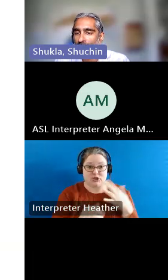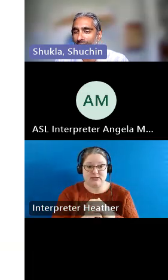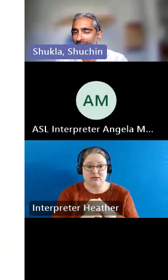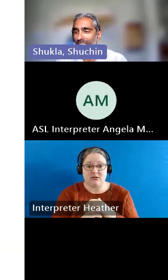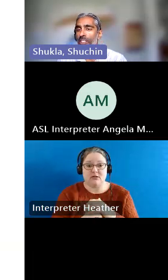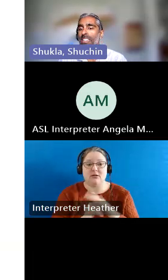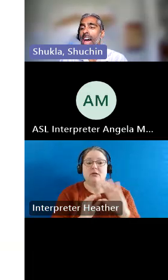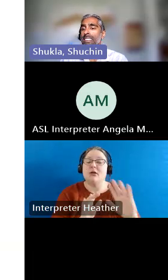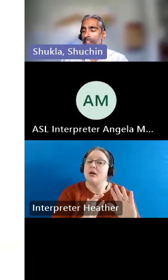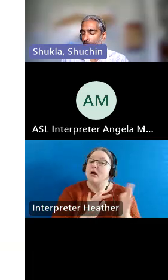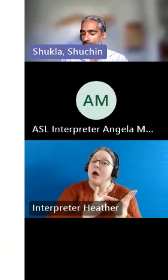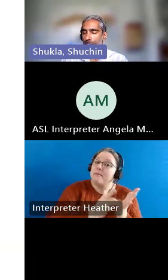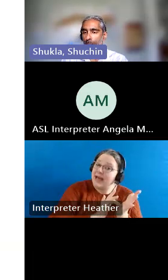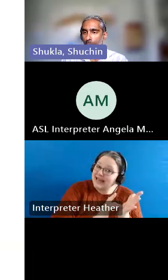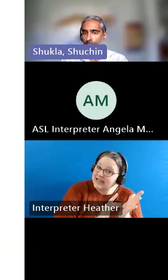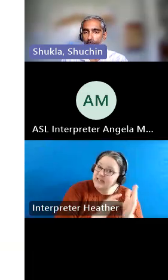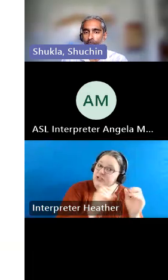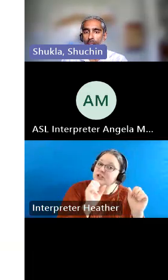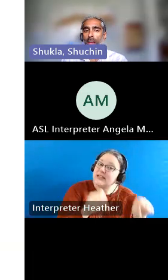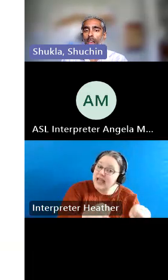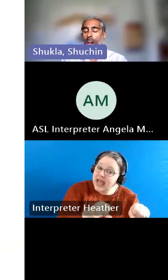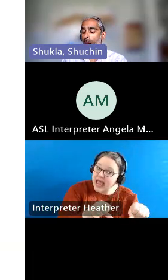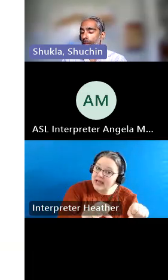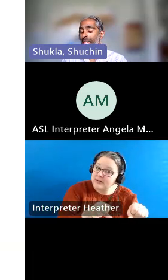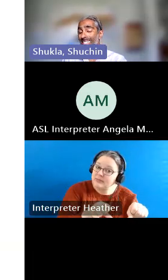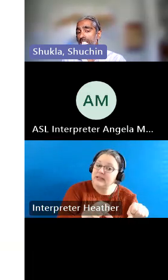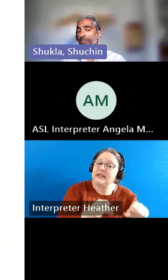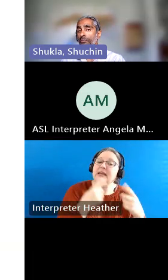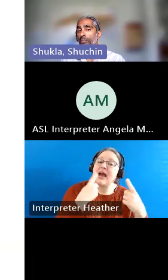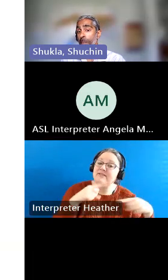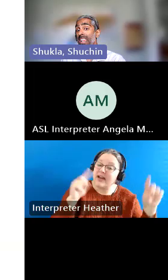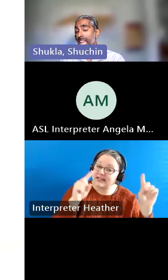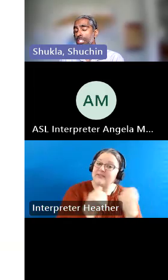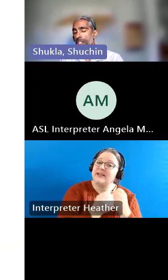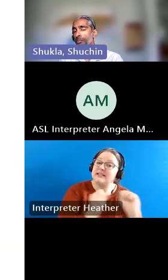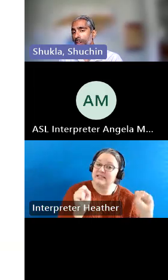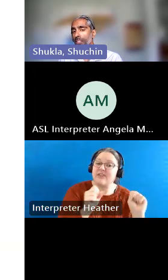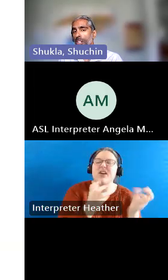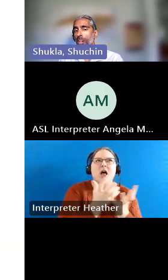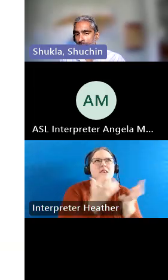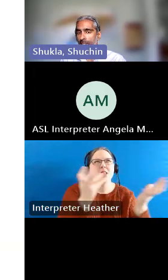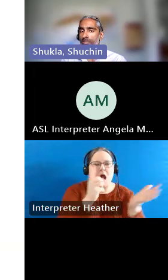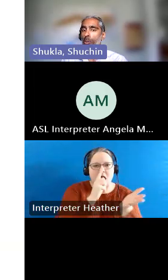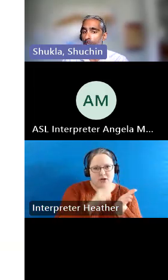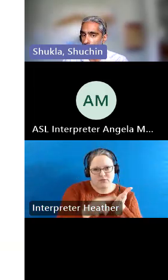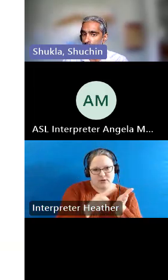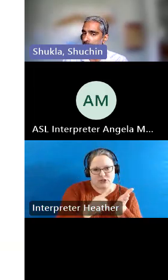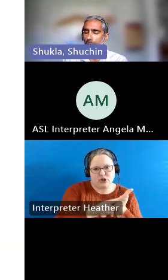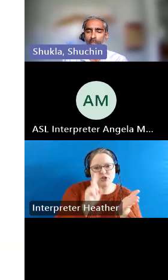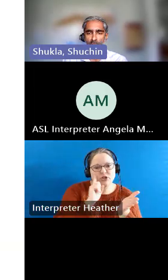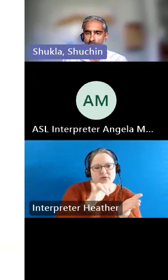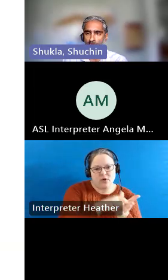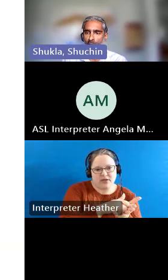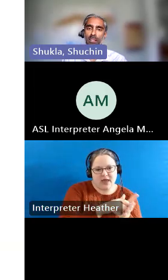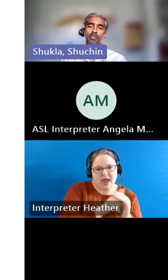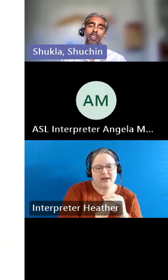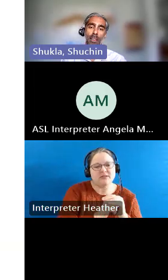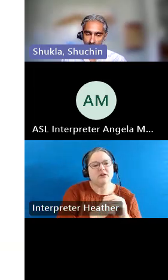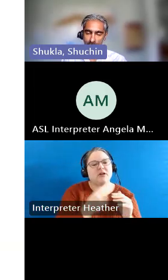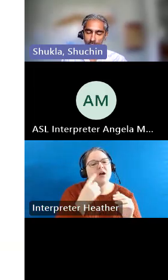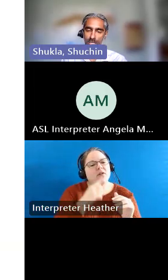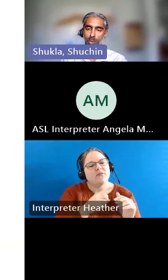caps, effective and safe. Lots of research to prove it. It exists. Medications for addiction exists for alcohol use disorder, very